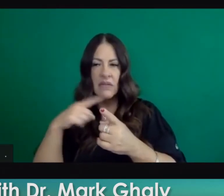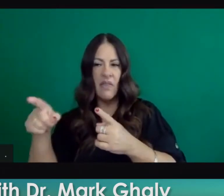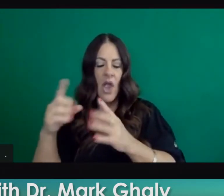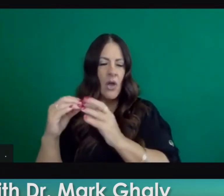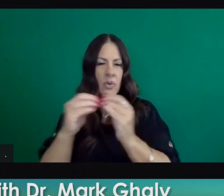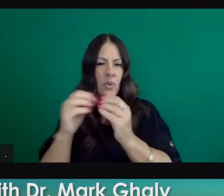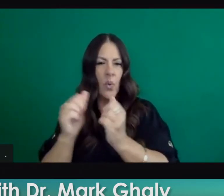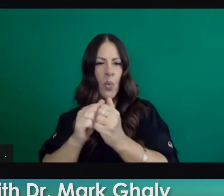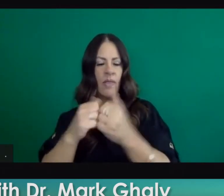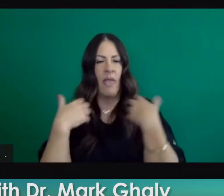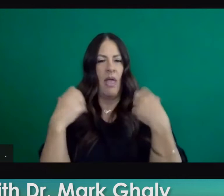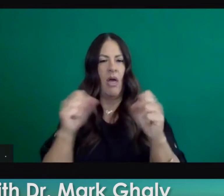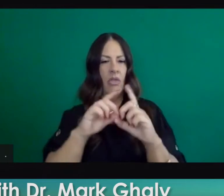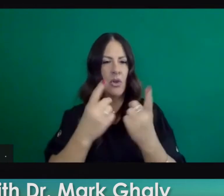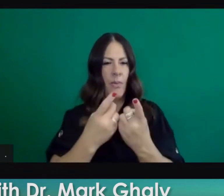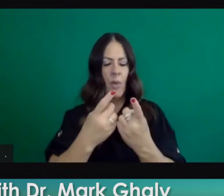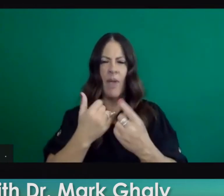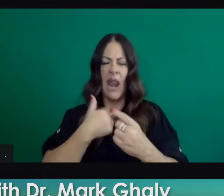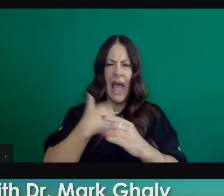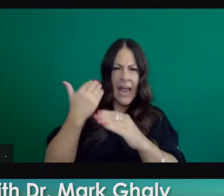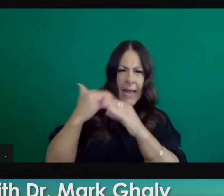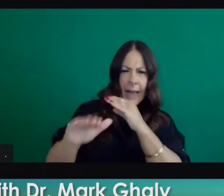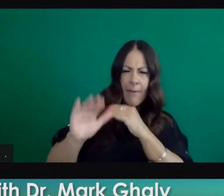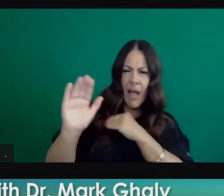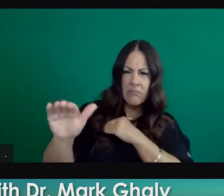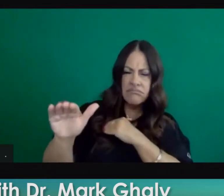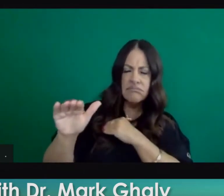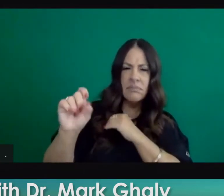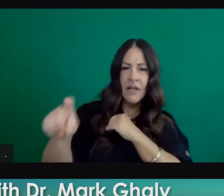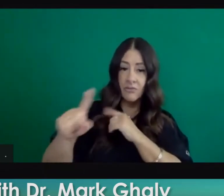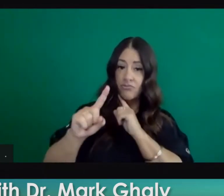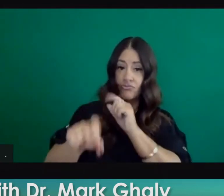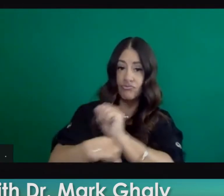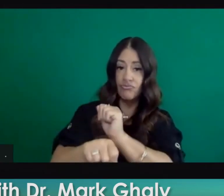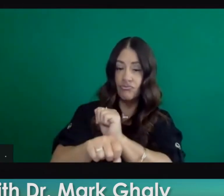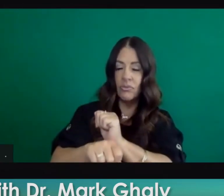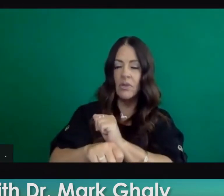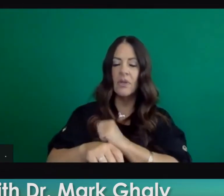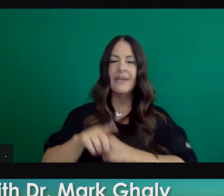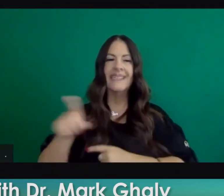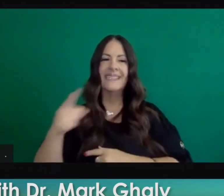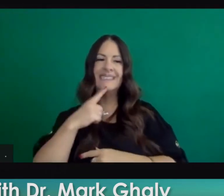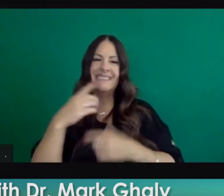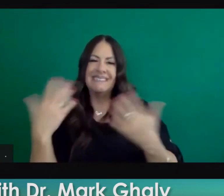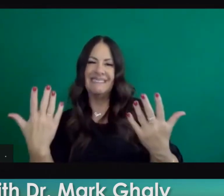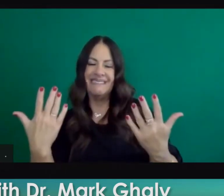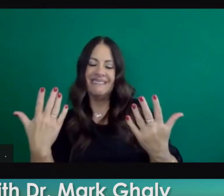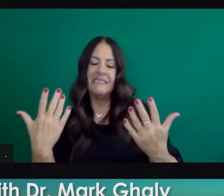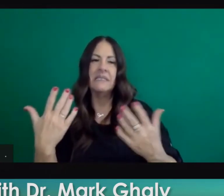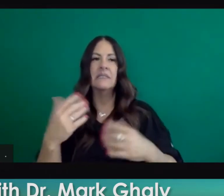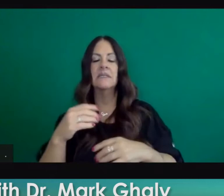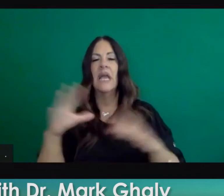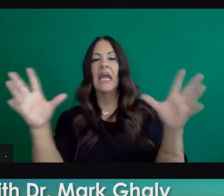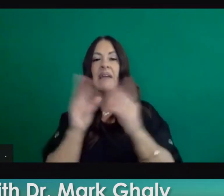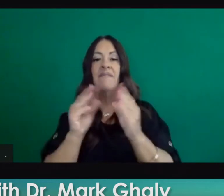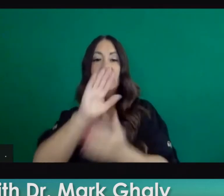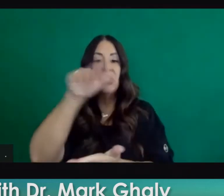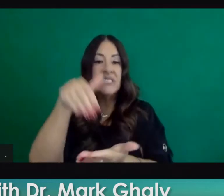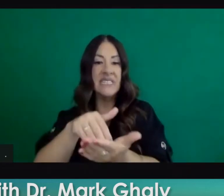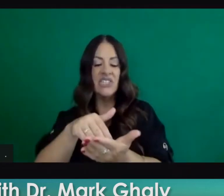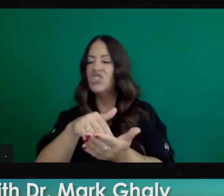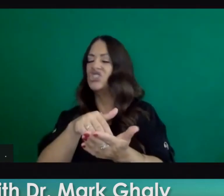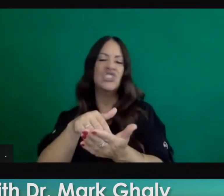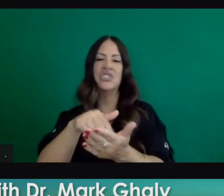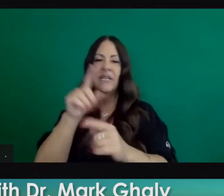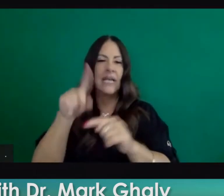I emailed the Department of Public Health and, said they're in the purple tier right now. And, convention centers aren't supposed